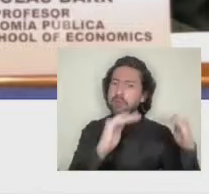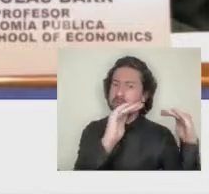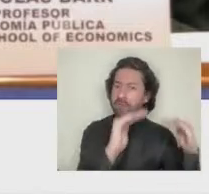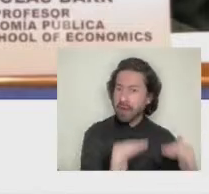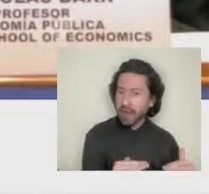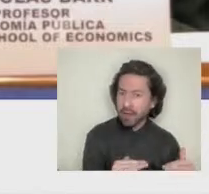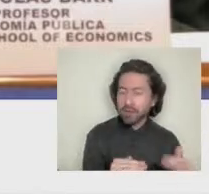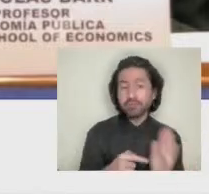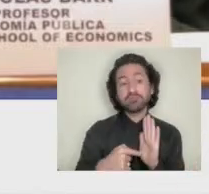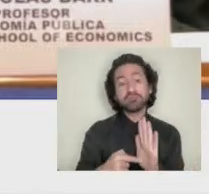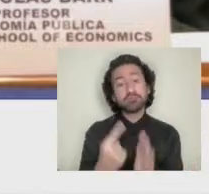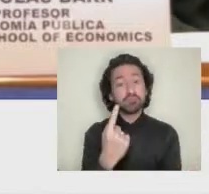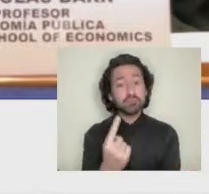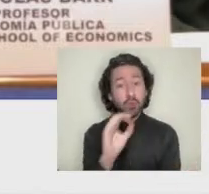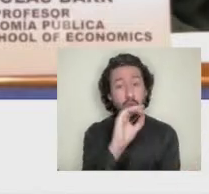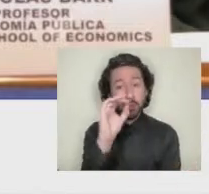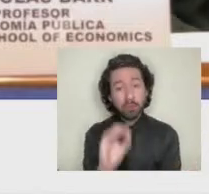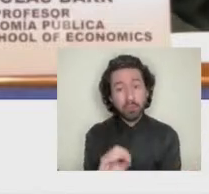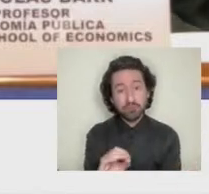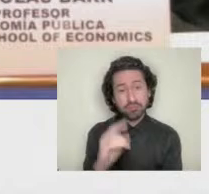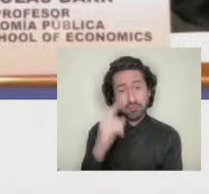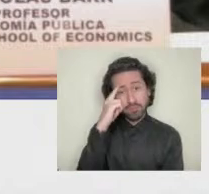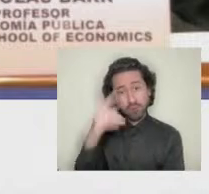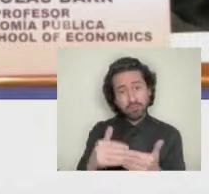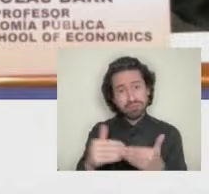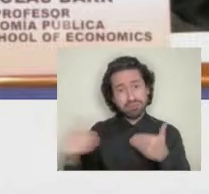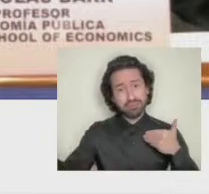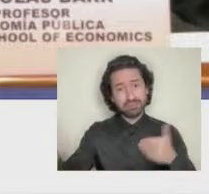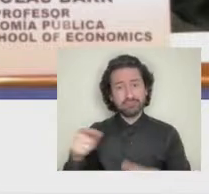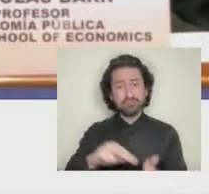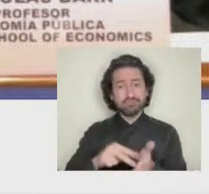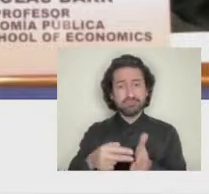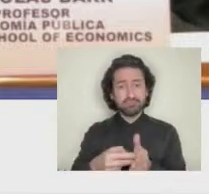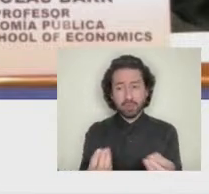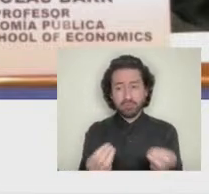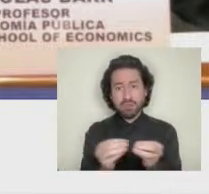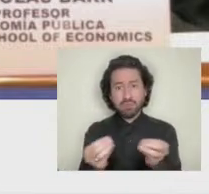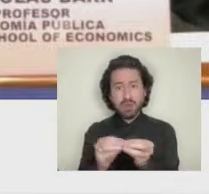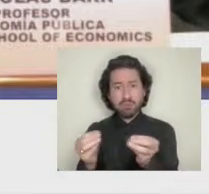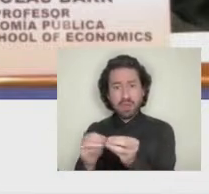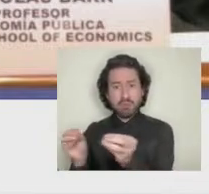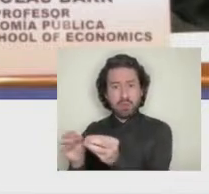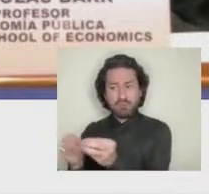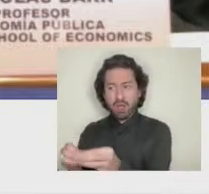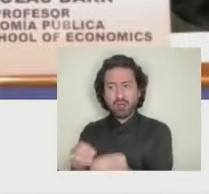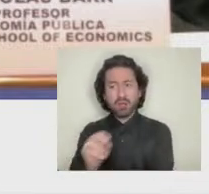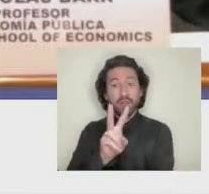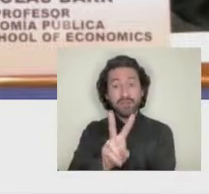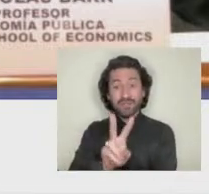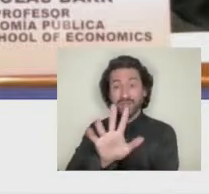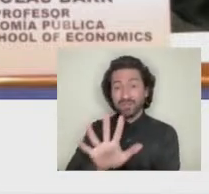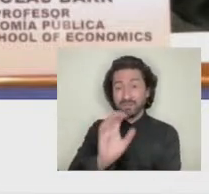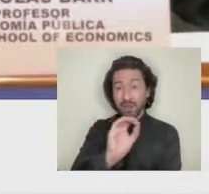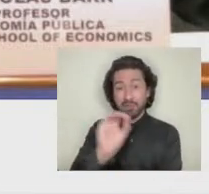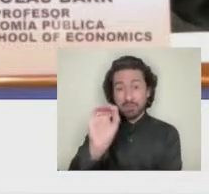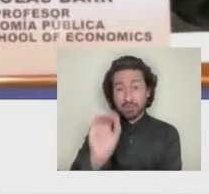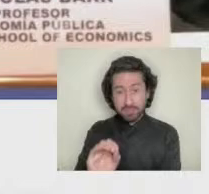will reduce a worker's accumulation by 20%. Well, Nest charges